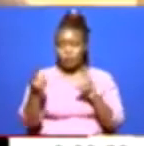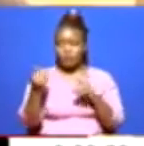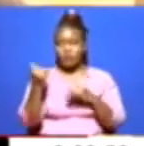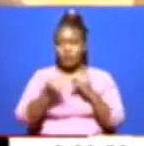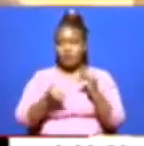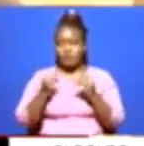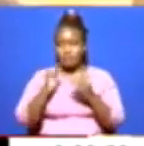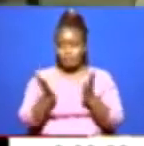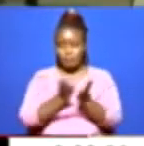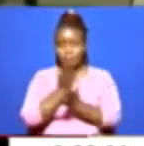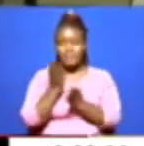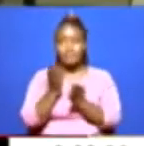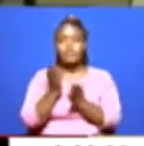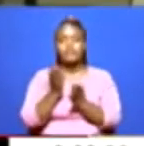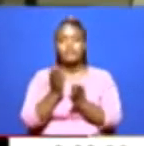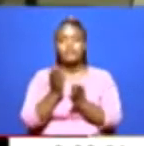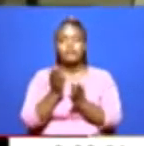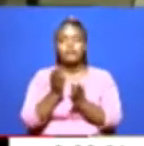page.